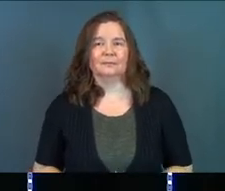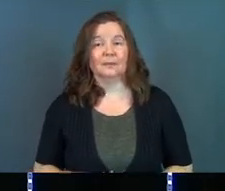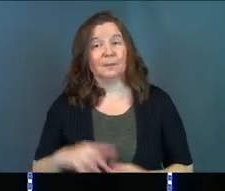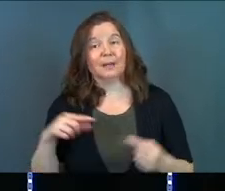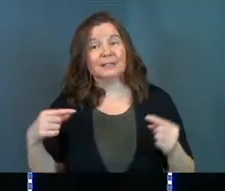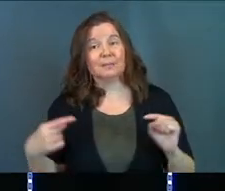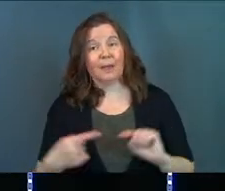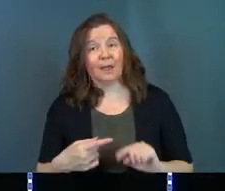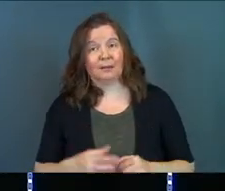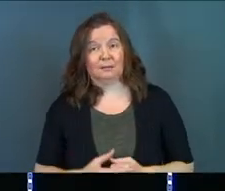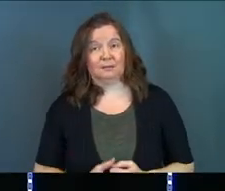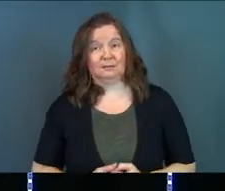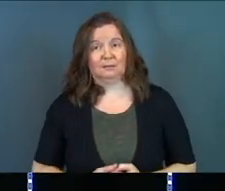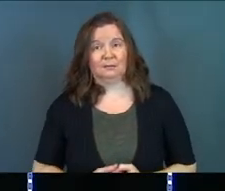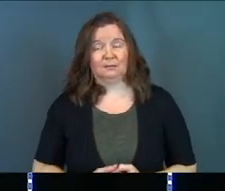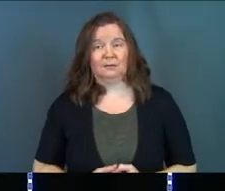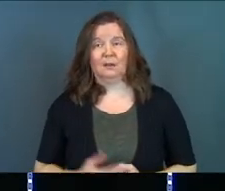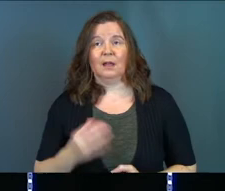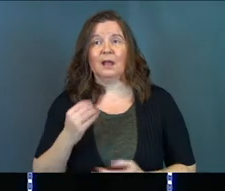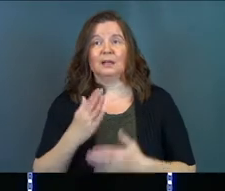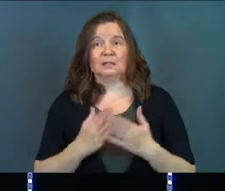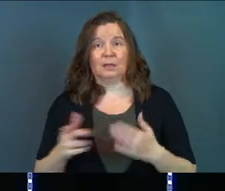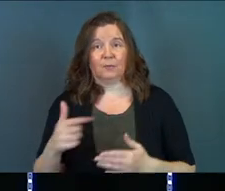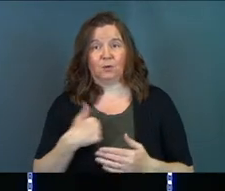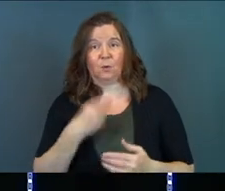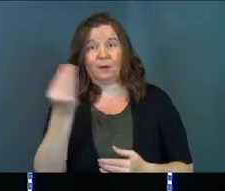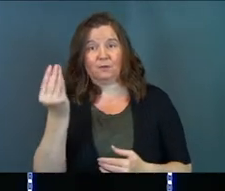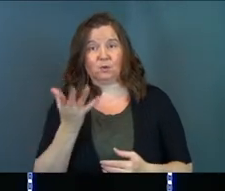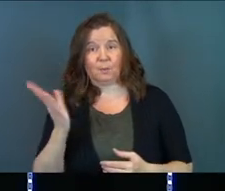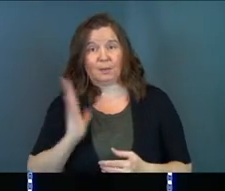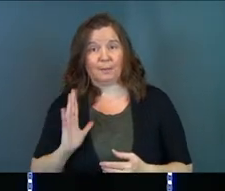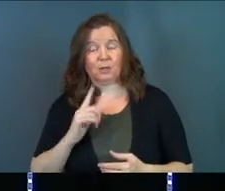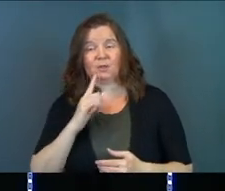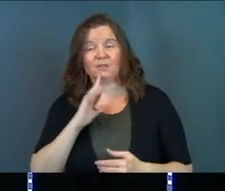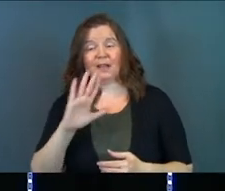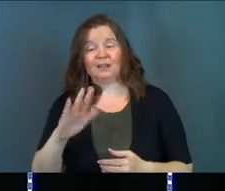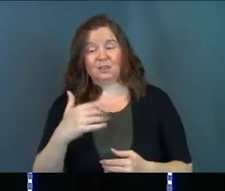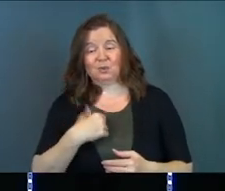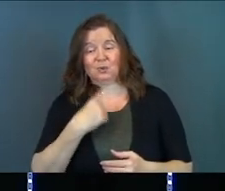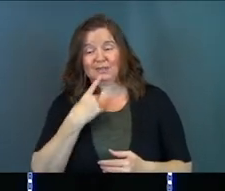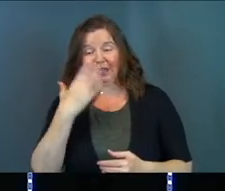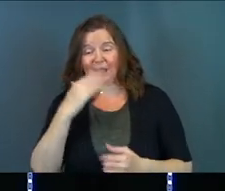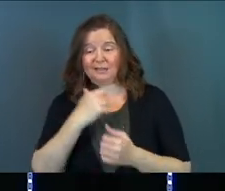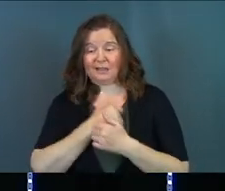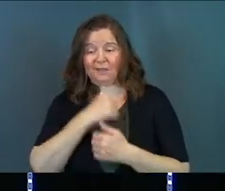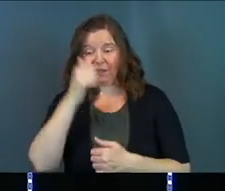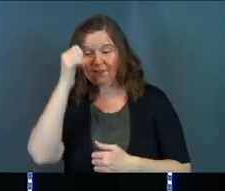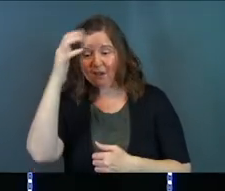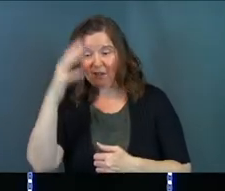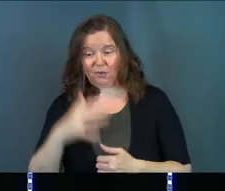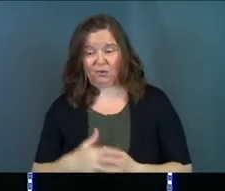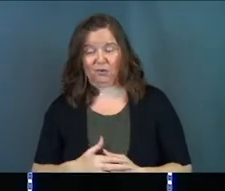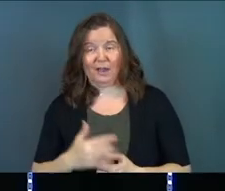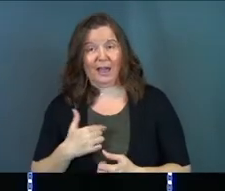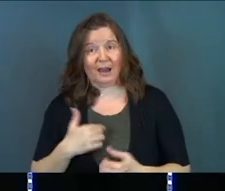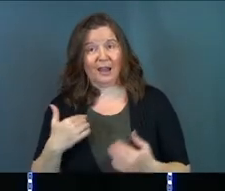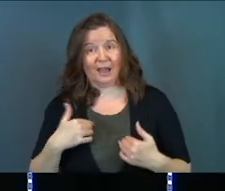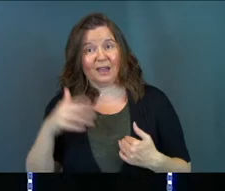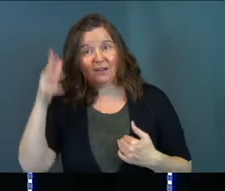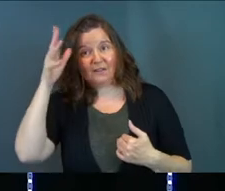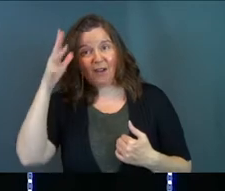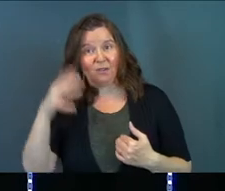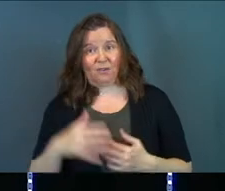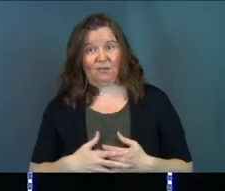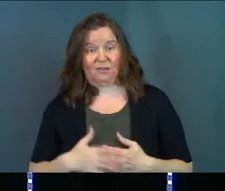But it's pain. And some of you guys have told me in the past, you say, you know, you say that God's a loving father, and I had a